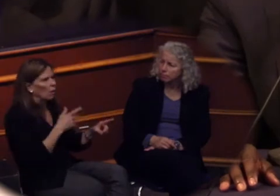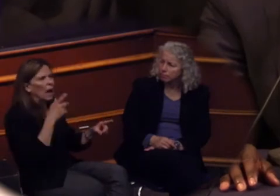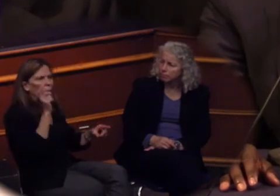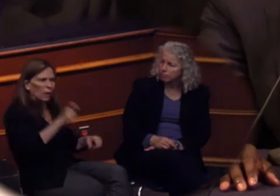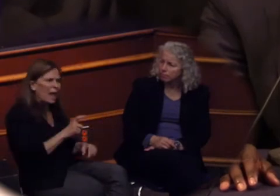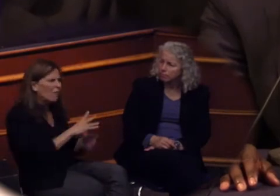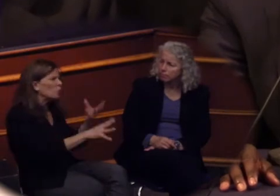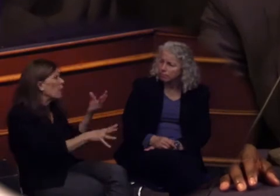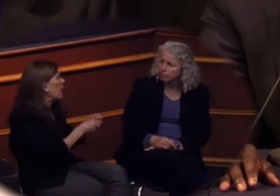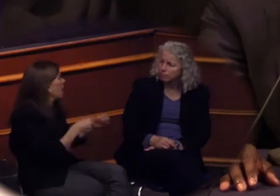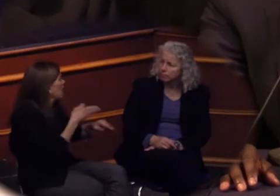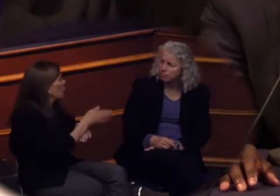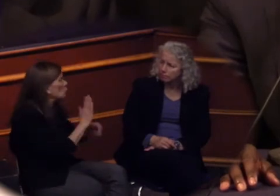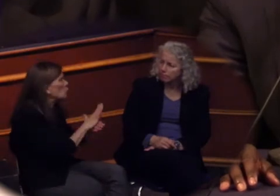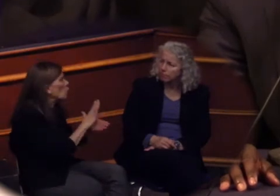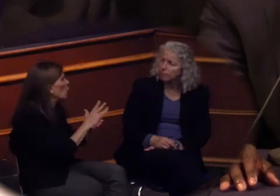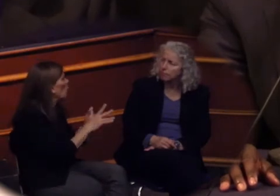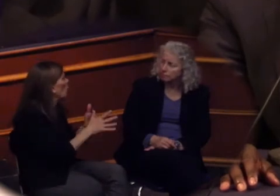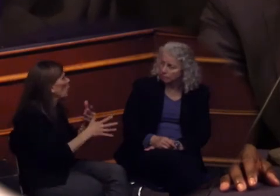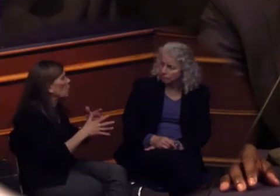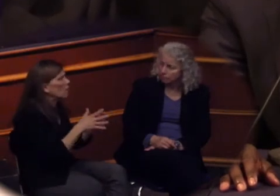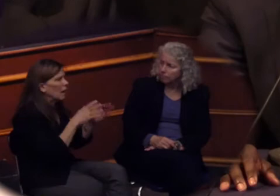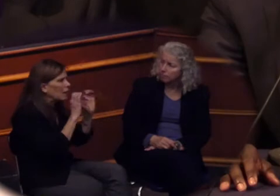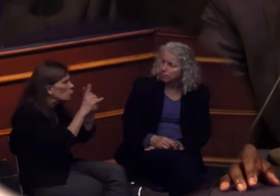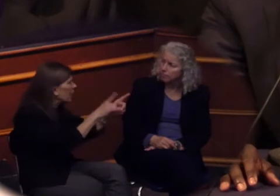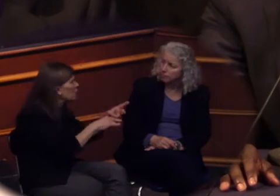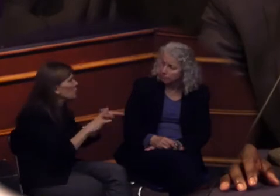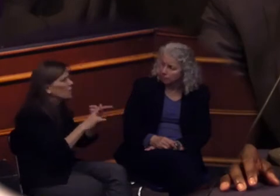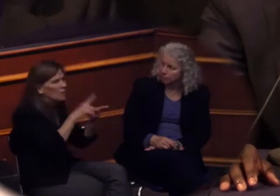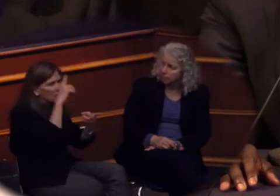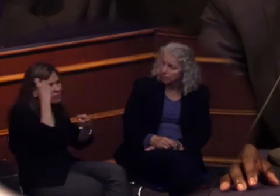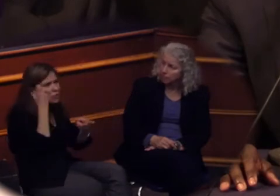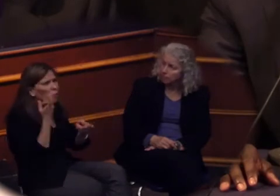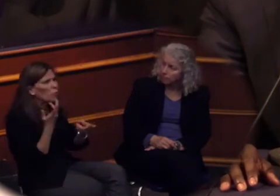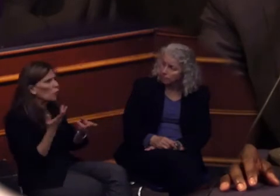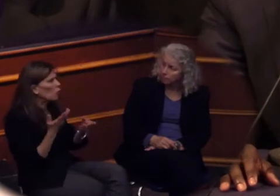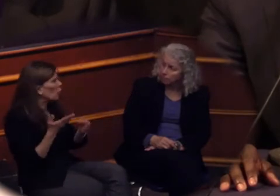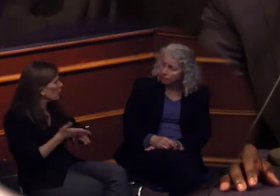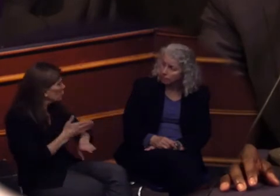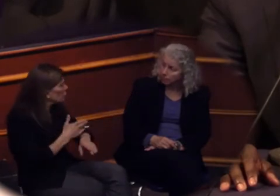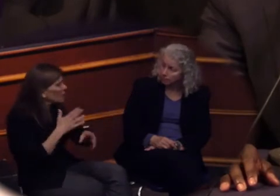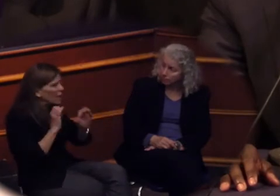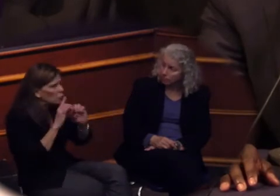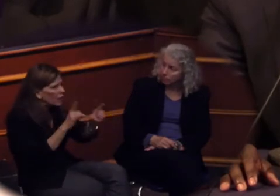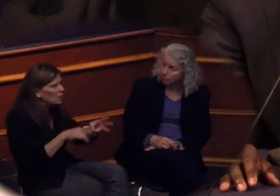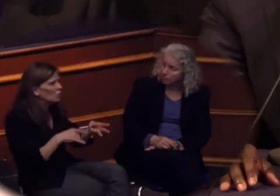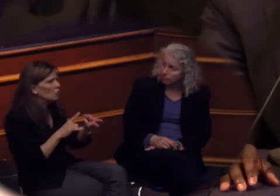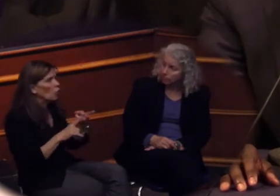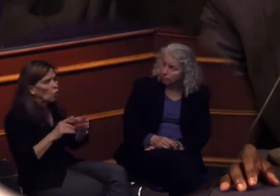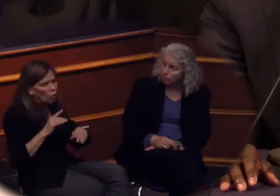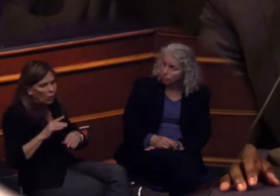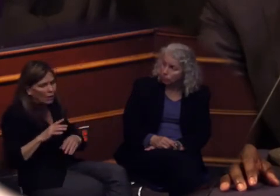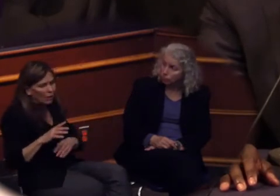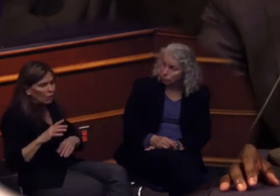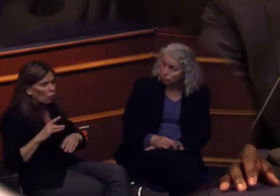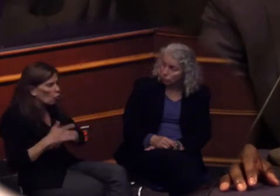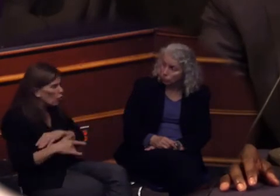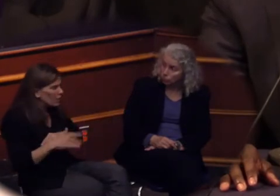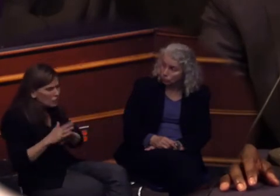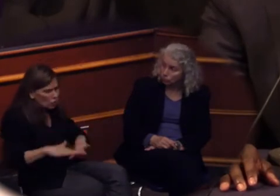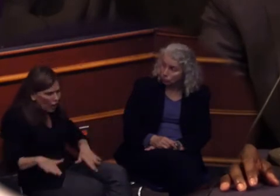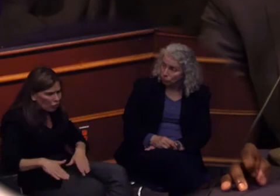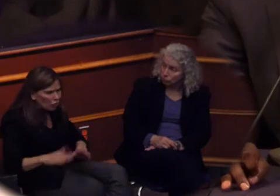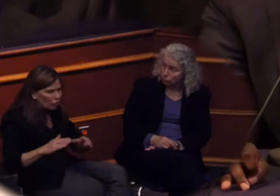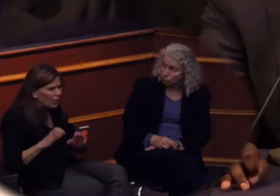enrichment to public education, summer enrichment to public education, early childhood to public education, and I believe in